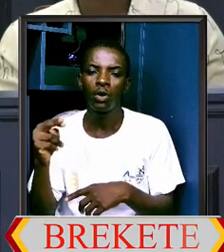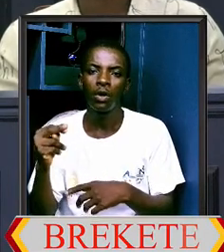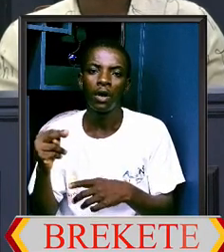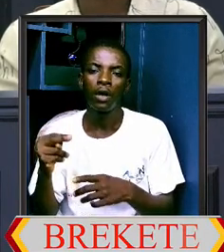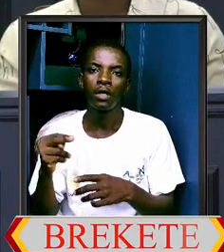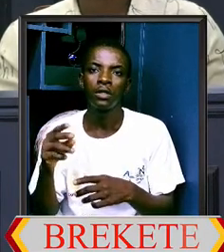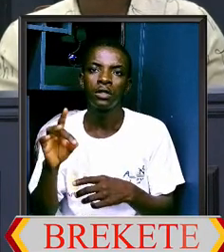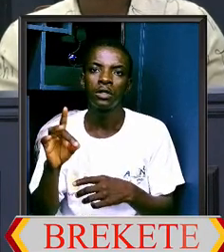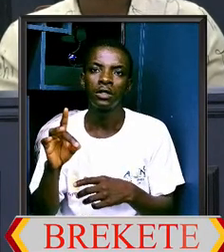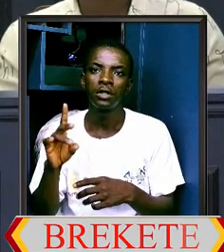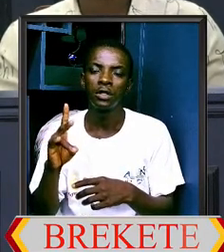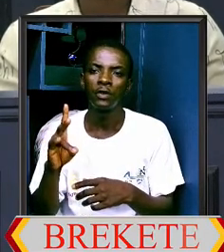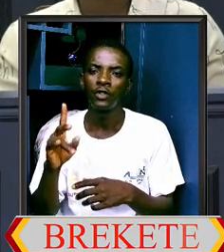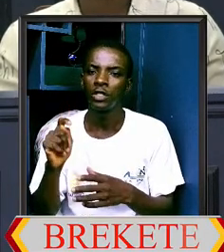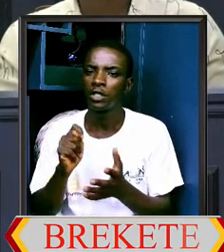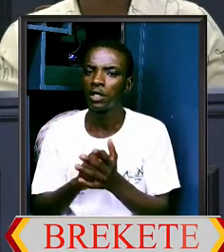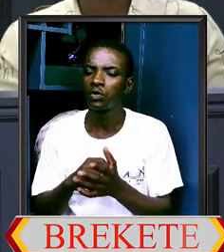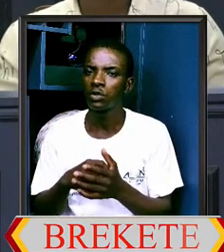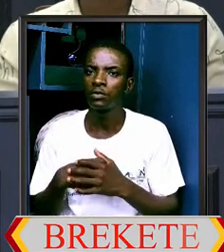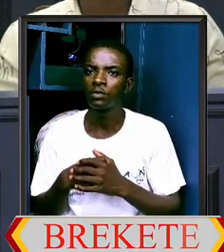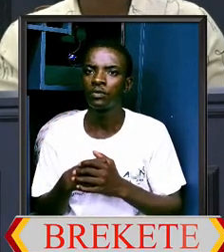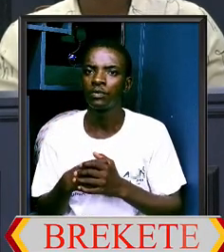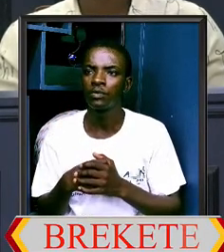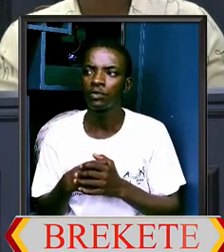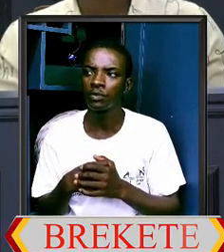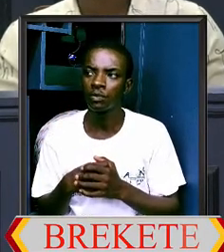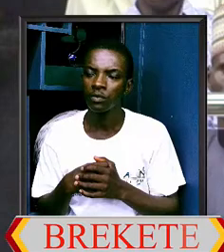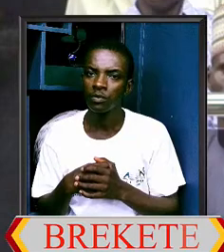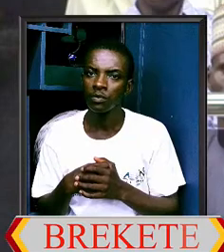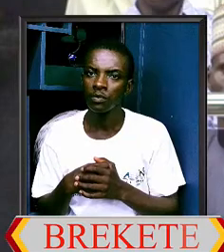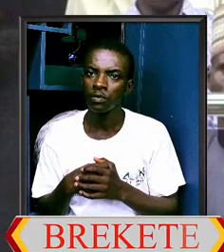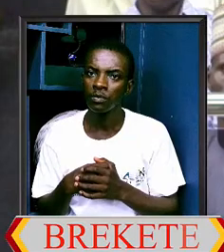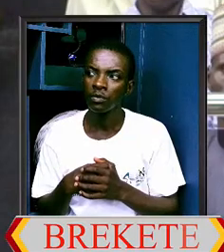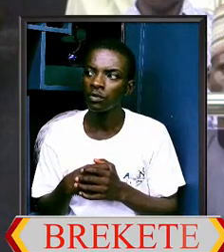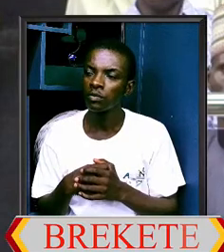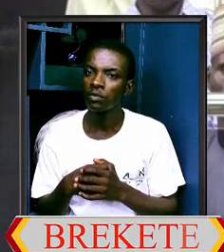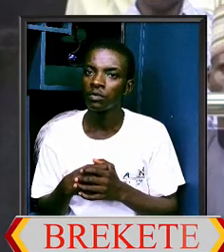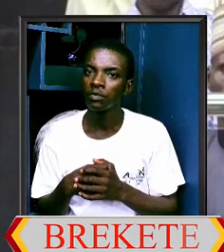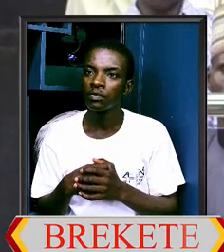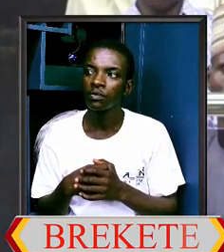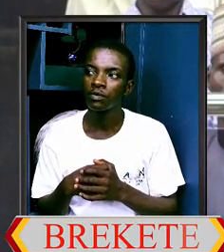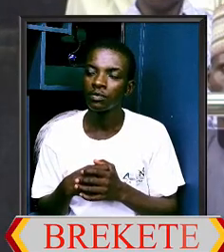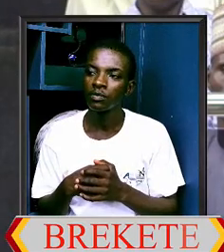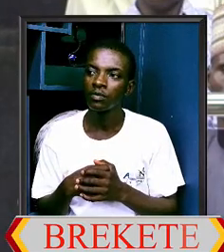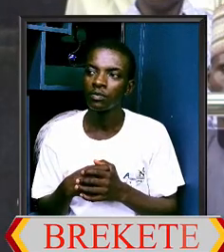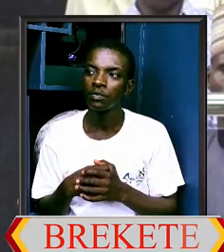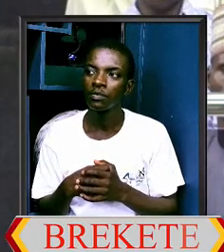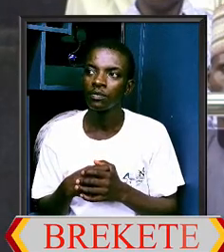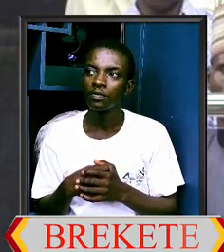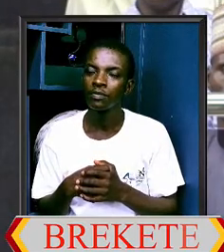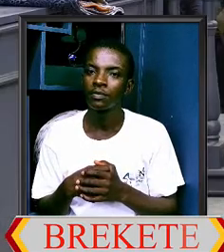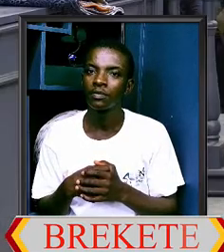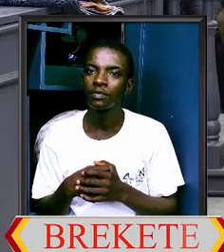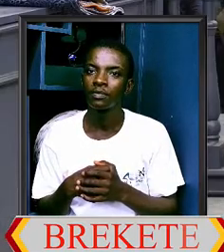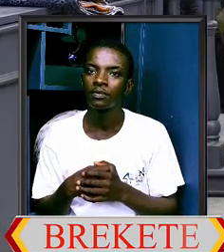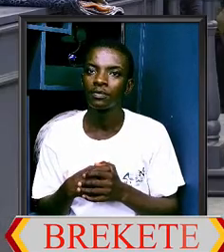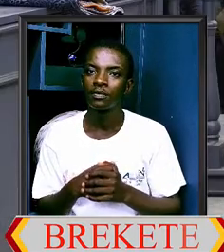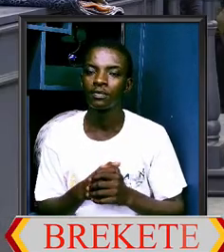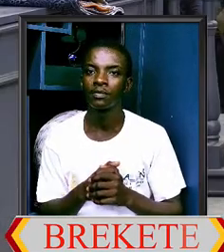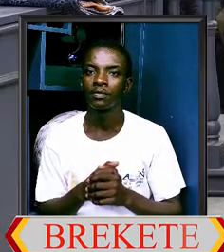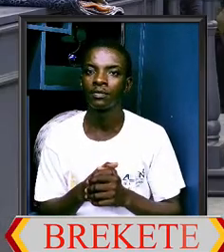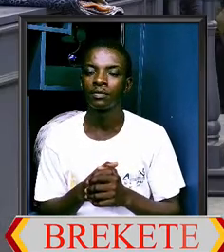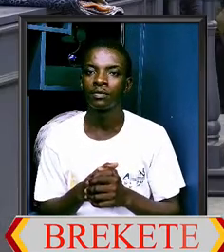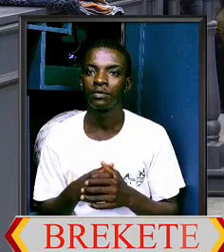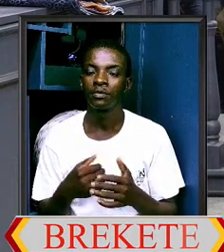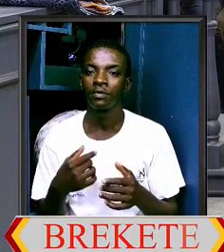21,070,000. Make I don't know who be there with me that time. You did collect microphone. Yes, sir. And I'm here. You,